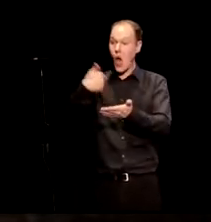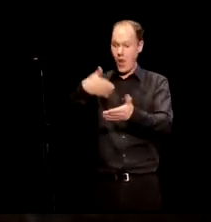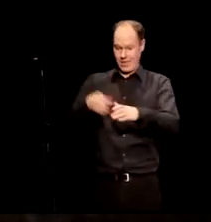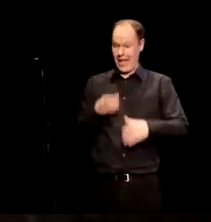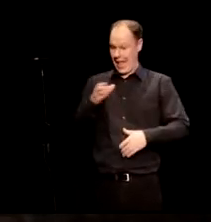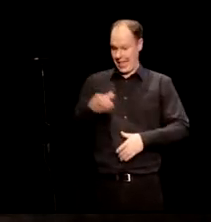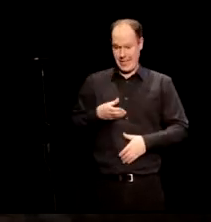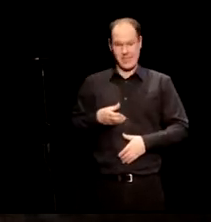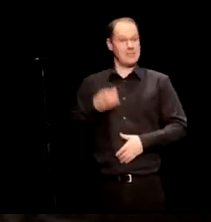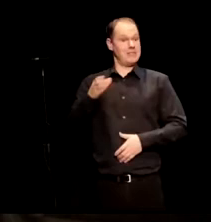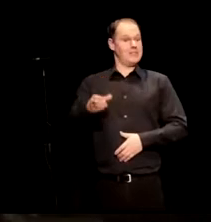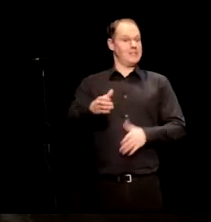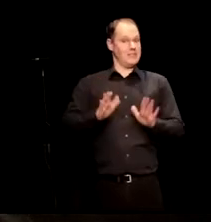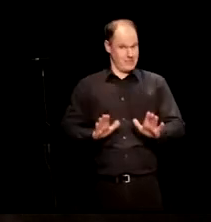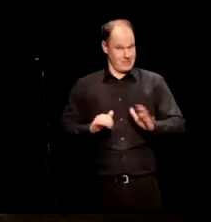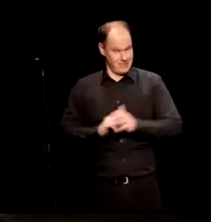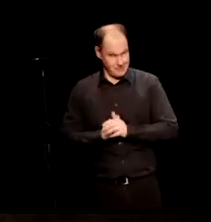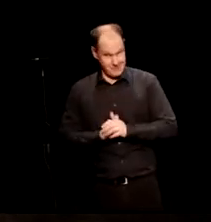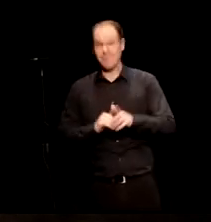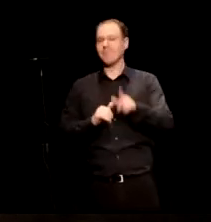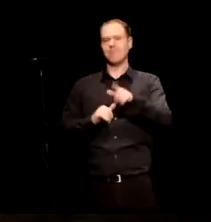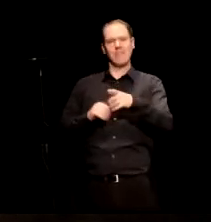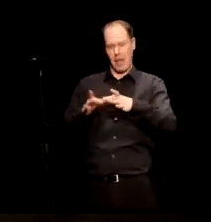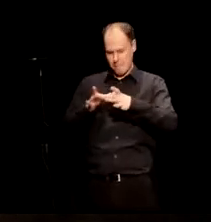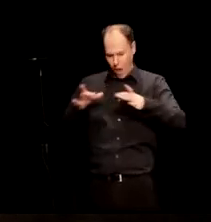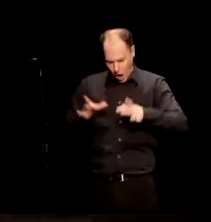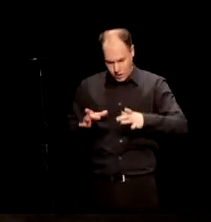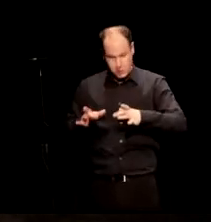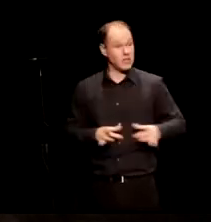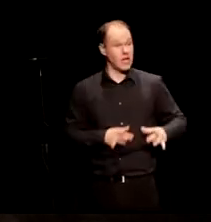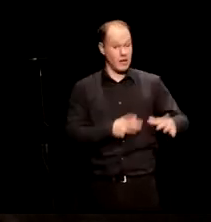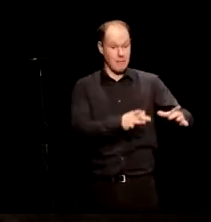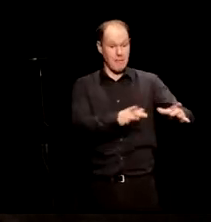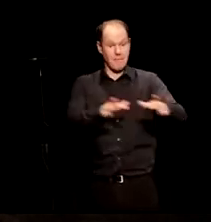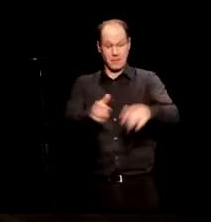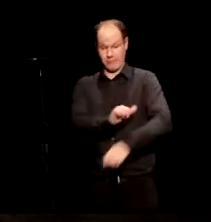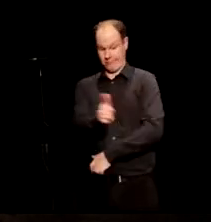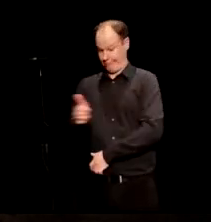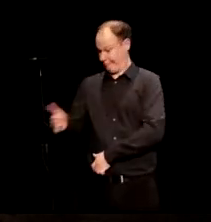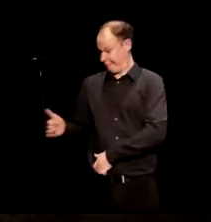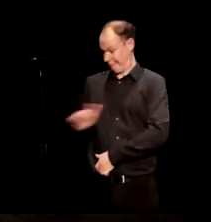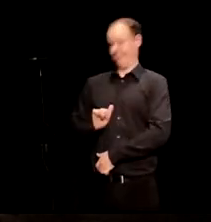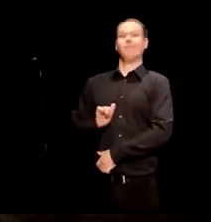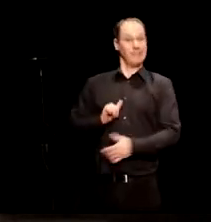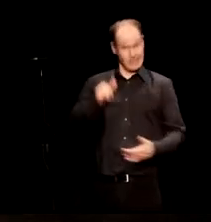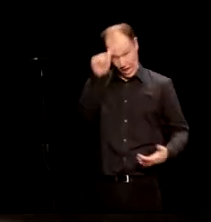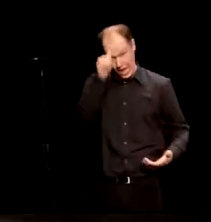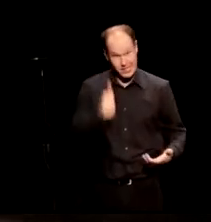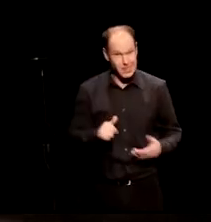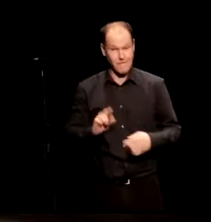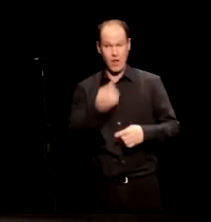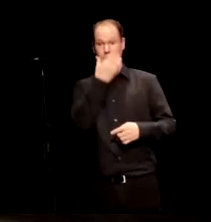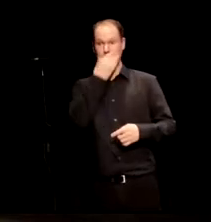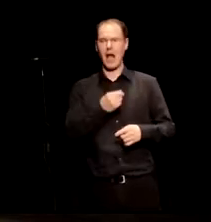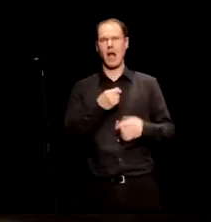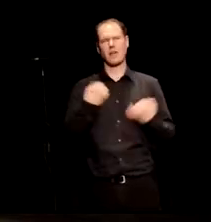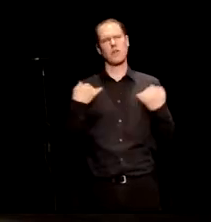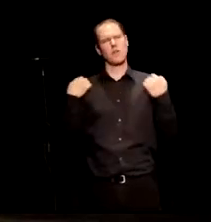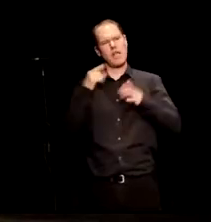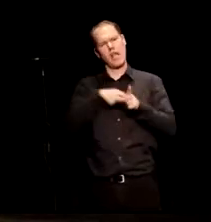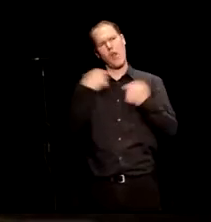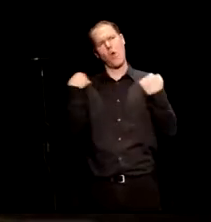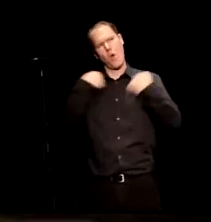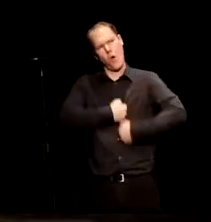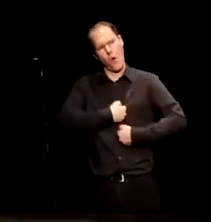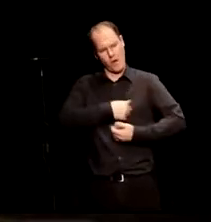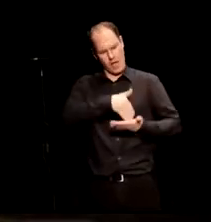got off the boat. Do you remember how many times that box changed hands before I got hold of it? Yeah. First that man with a rusty yellow coat offered